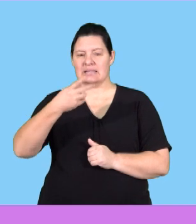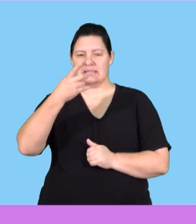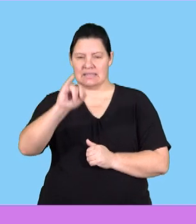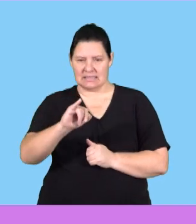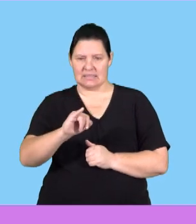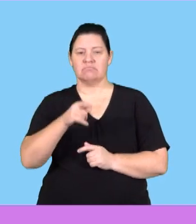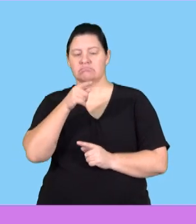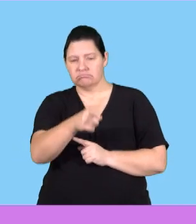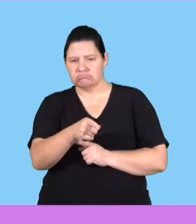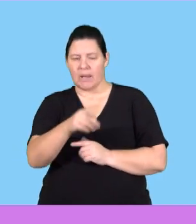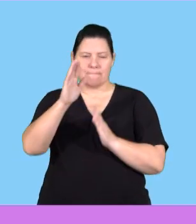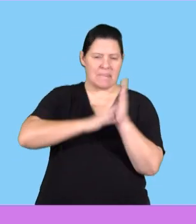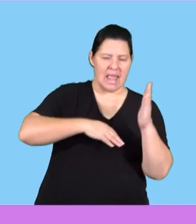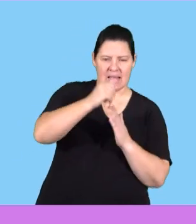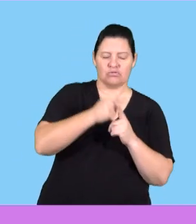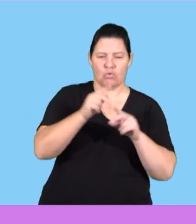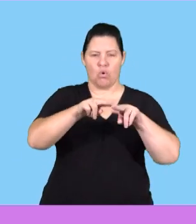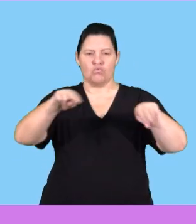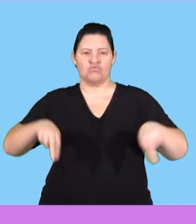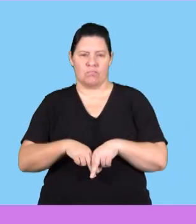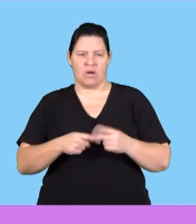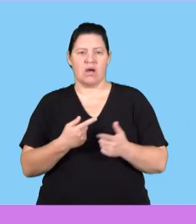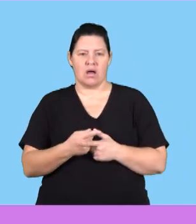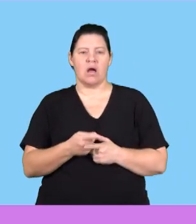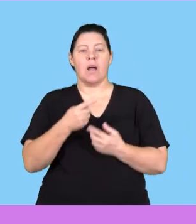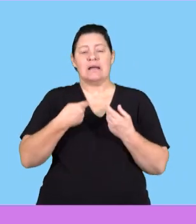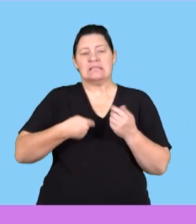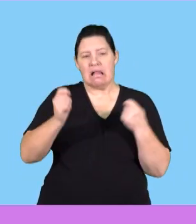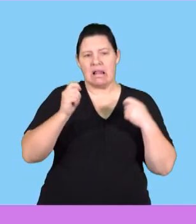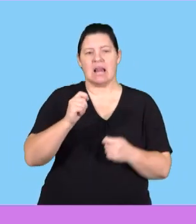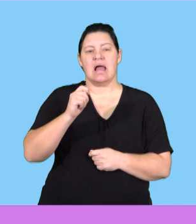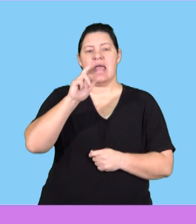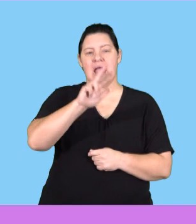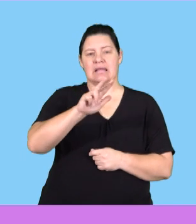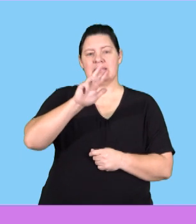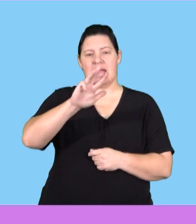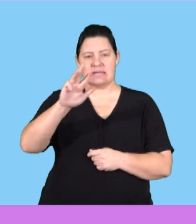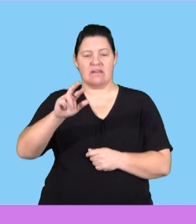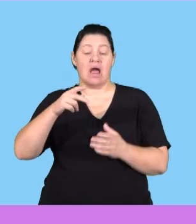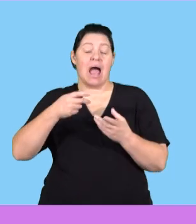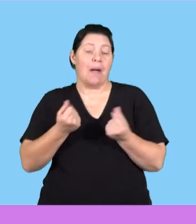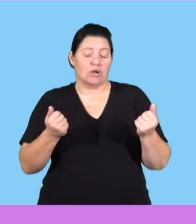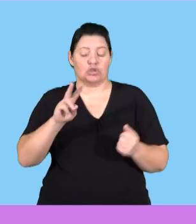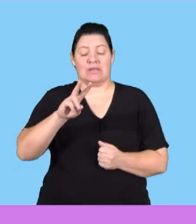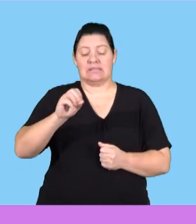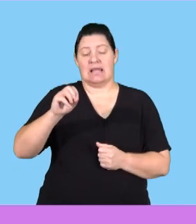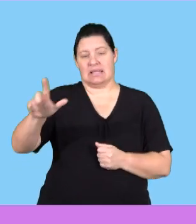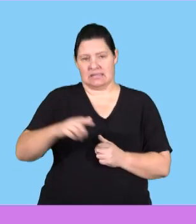renovate her room. The paint is sold at 899 rand for 20 liters and